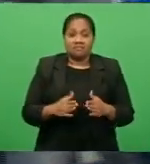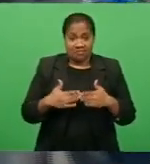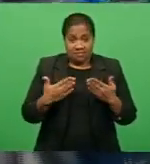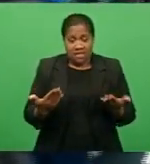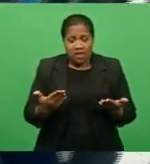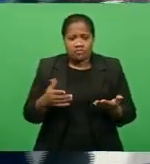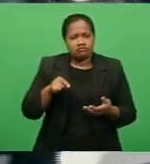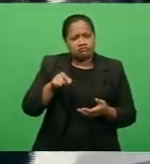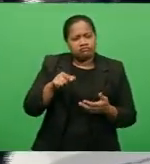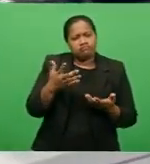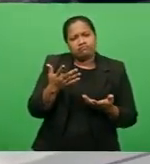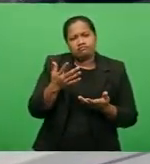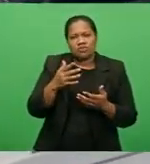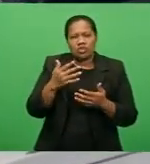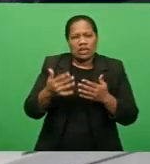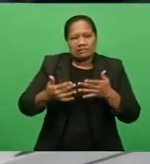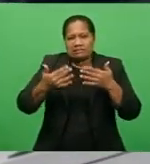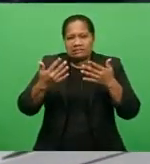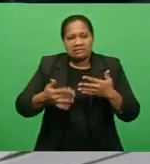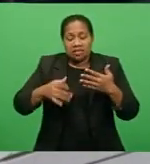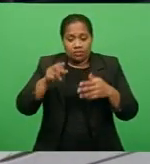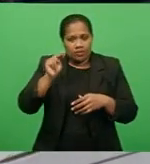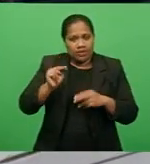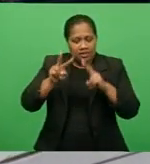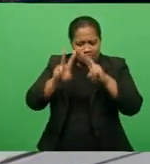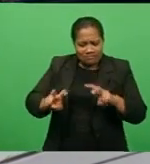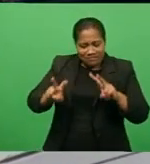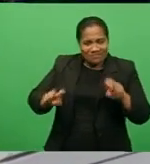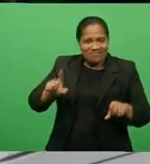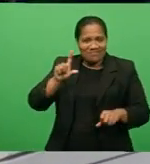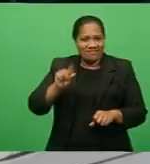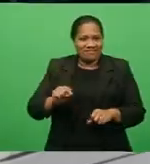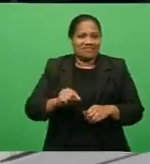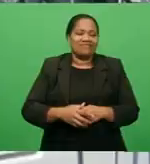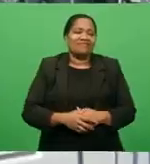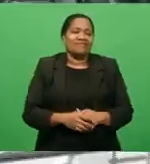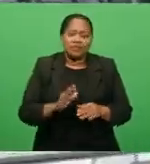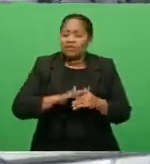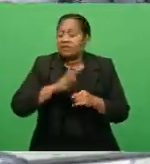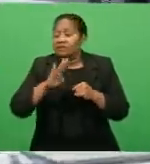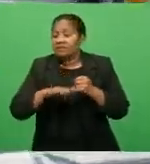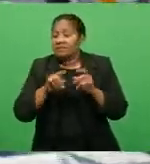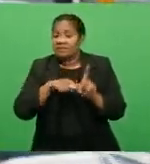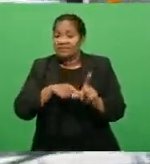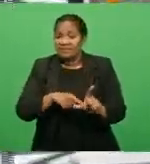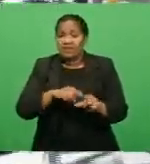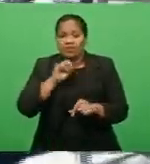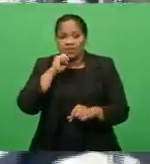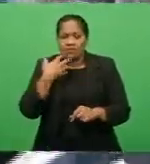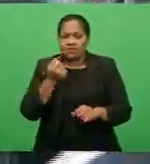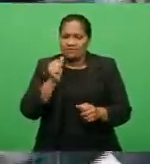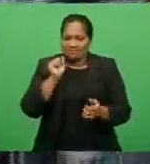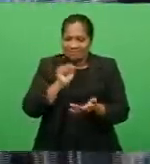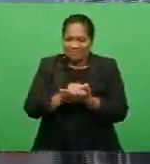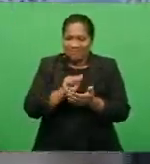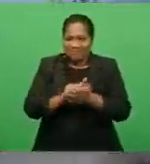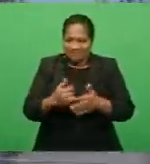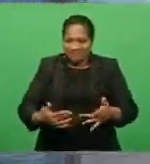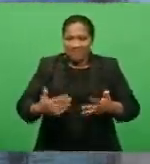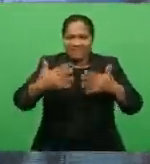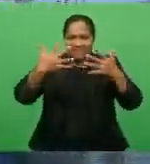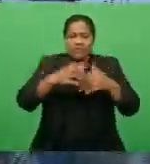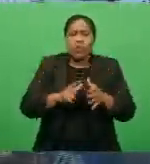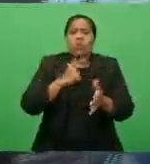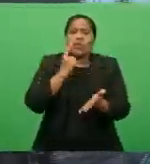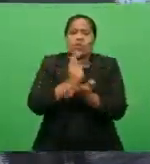an indicative figure. We need to get a survey done, which will be done through MCTTT at the end of the year, and we would have a better indication. A lot of the boats that have